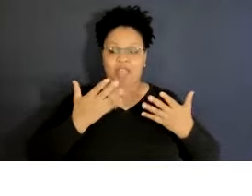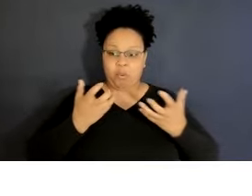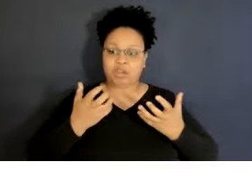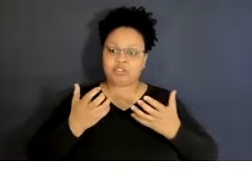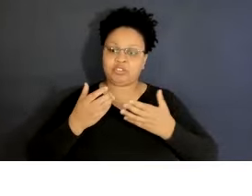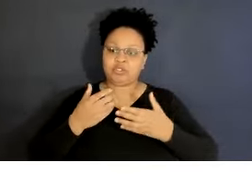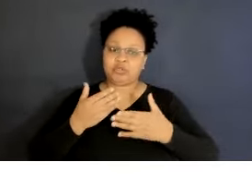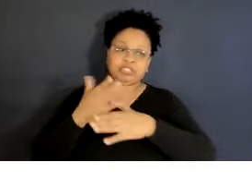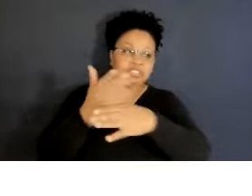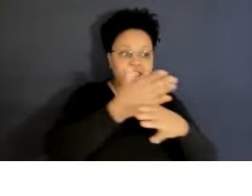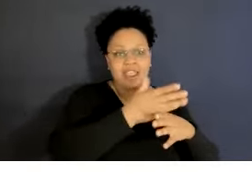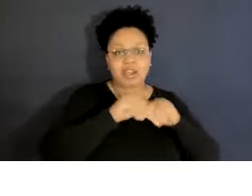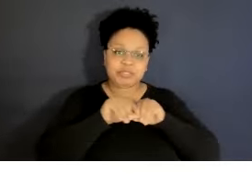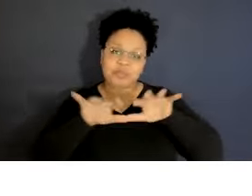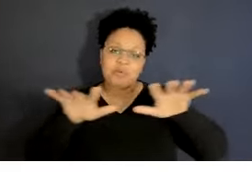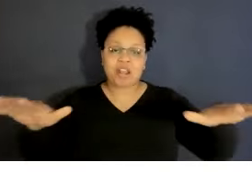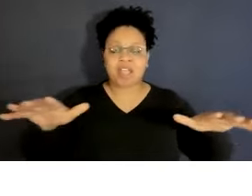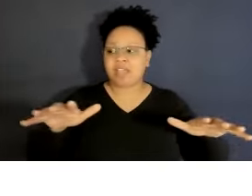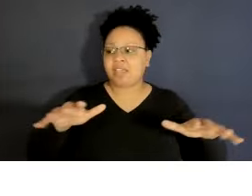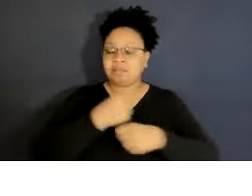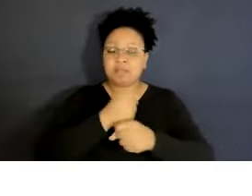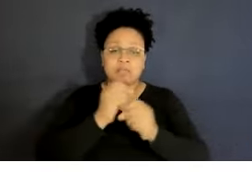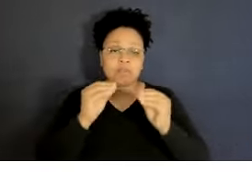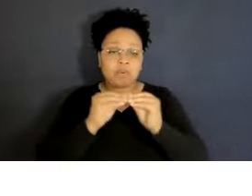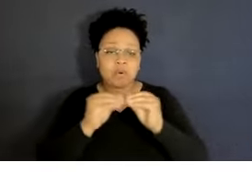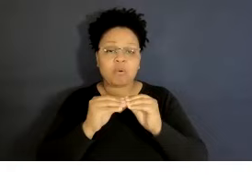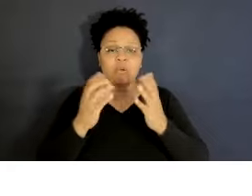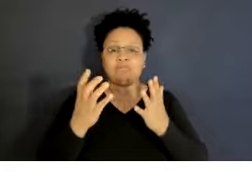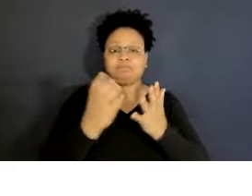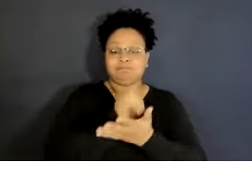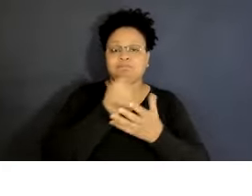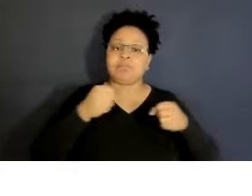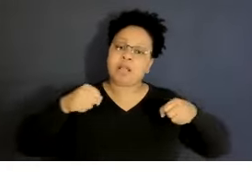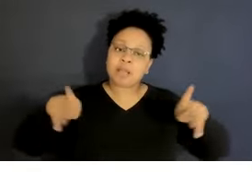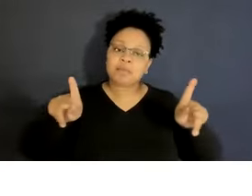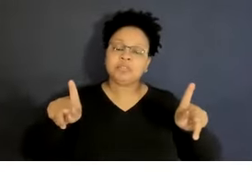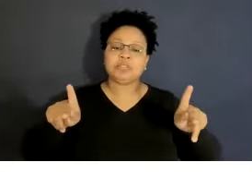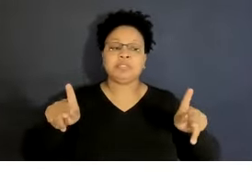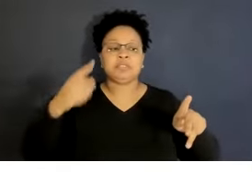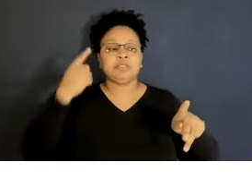creating opportunities where more people with disabilities